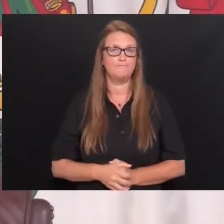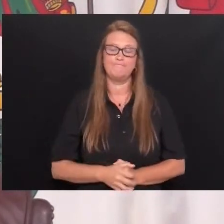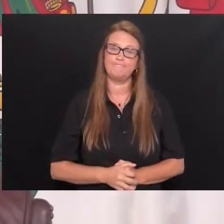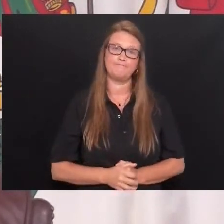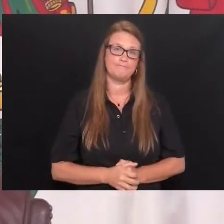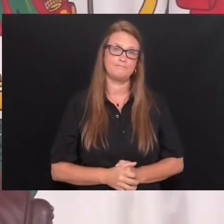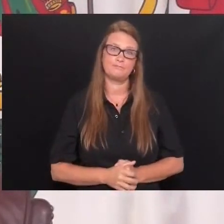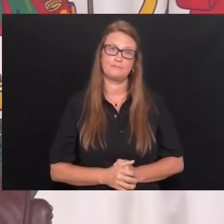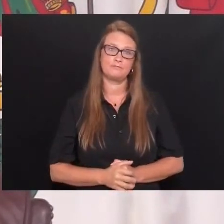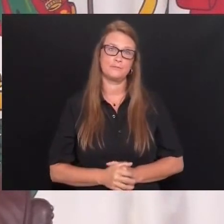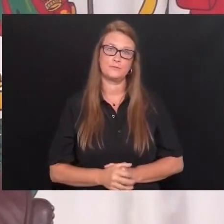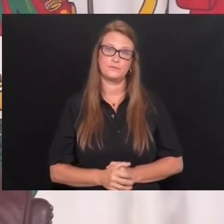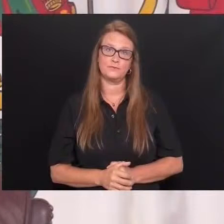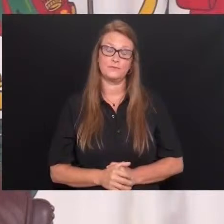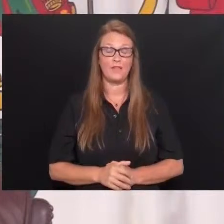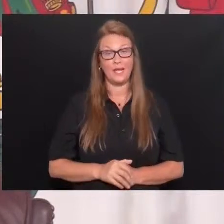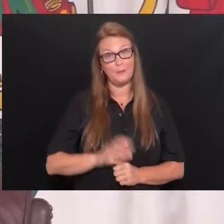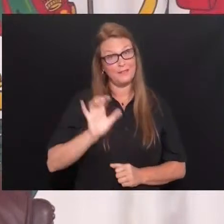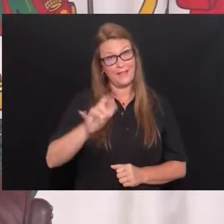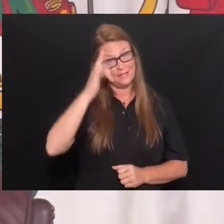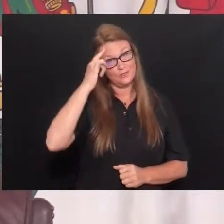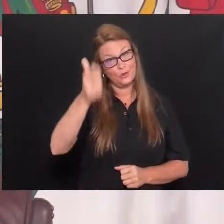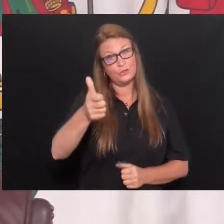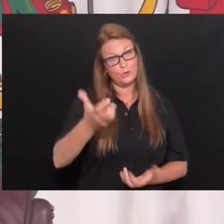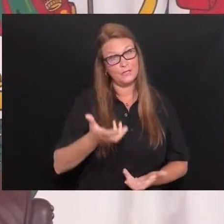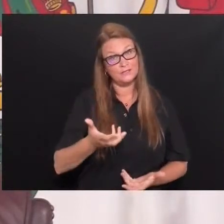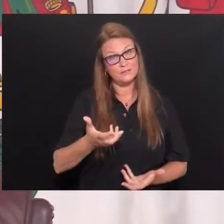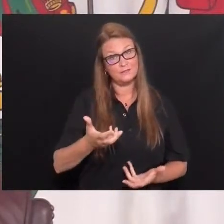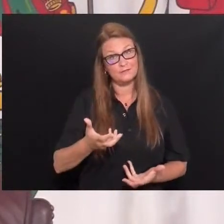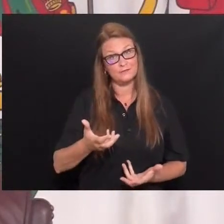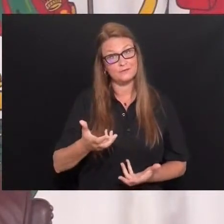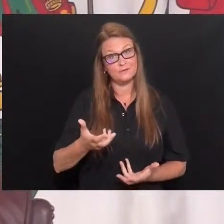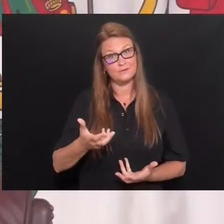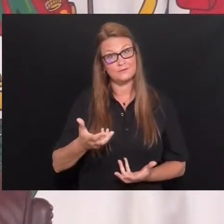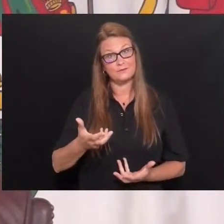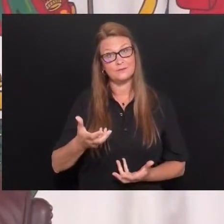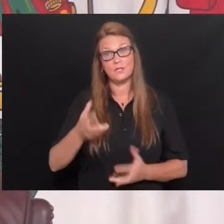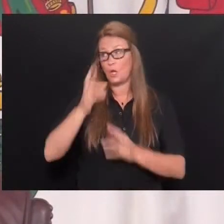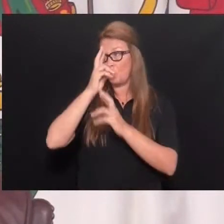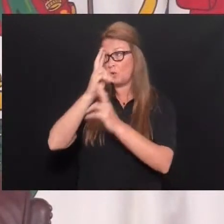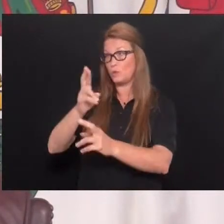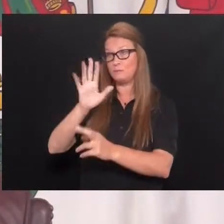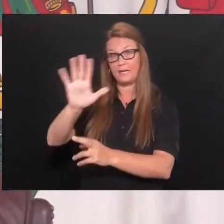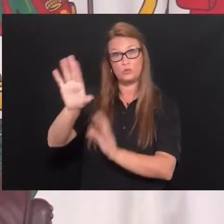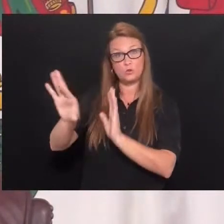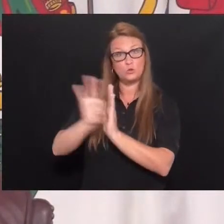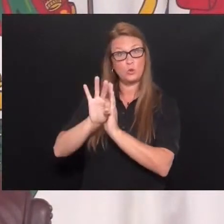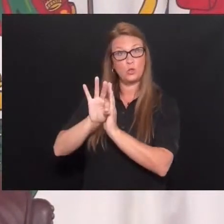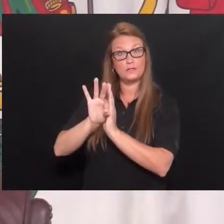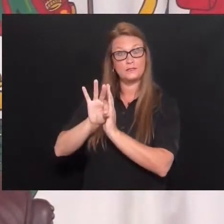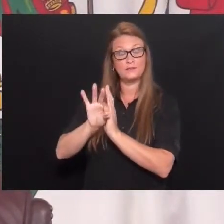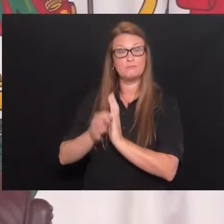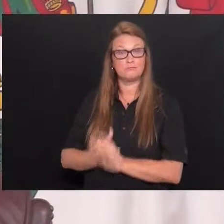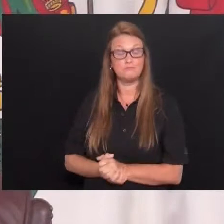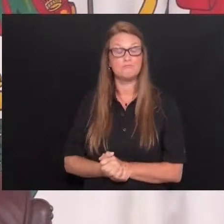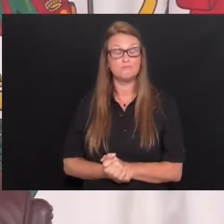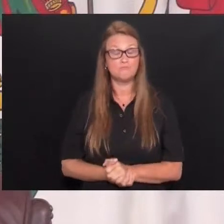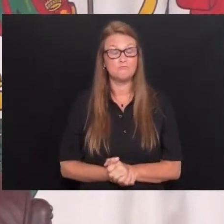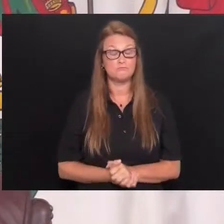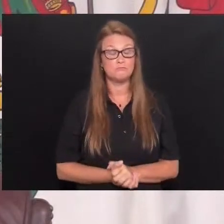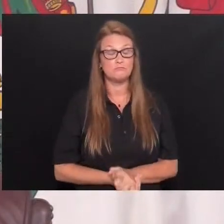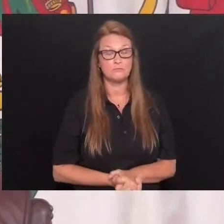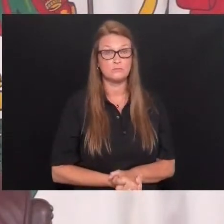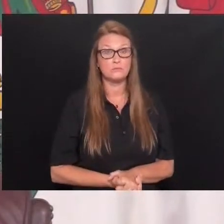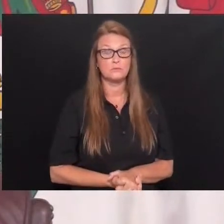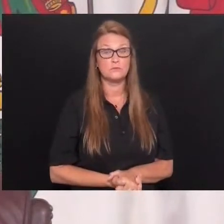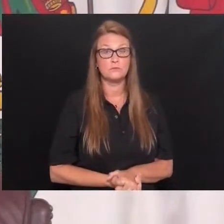doing it. And that's your choice. And you know what we're going to be? We're going to be respectful of that till the cows come home. We're